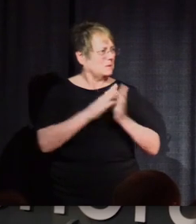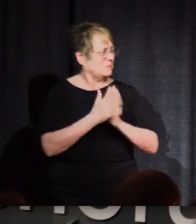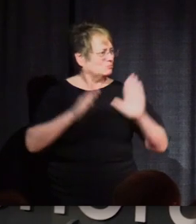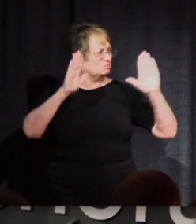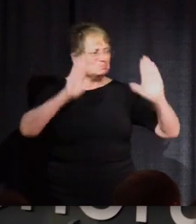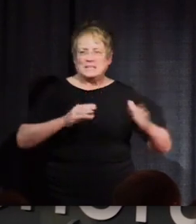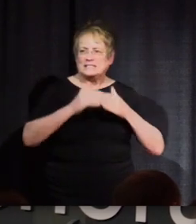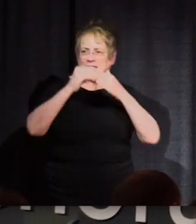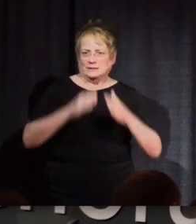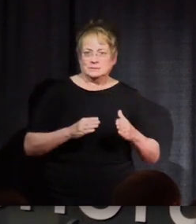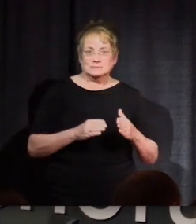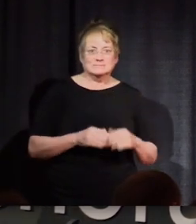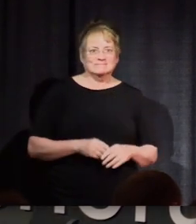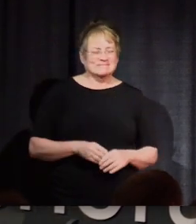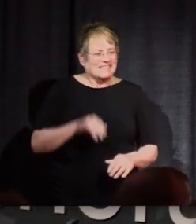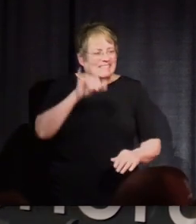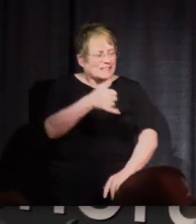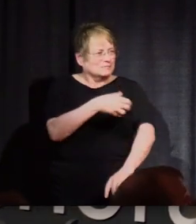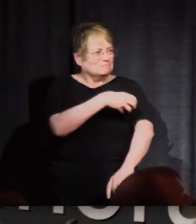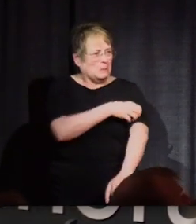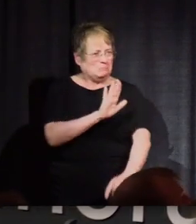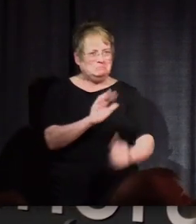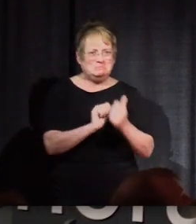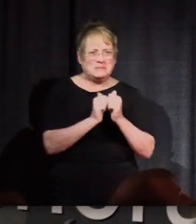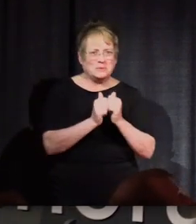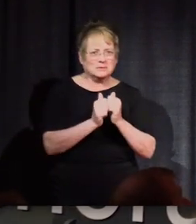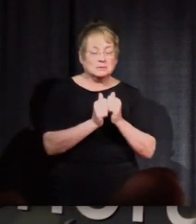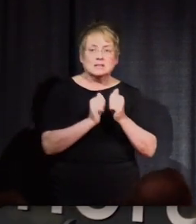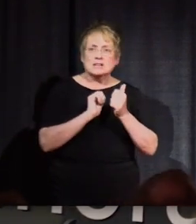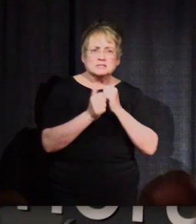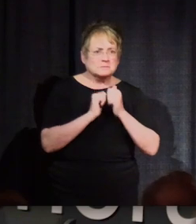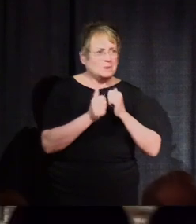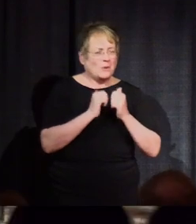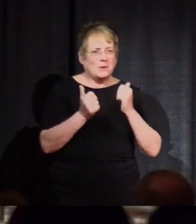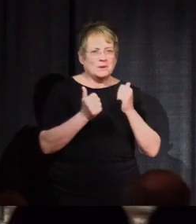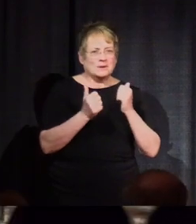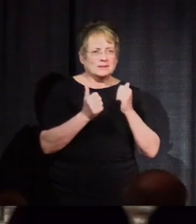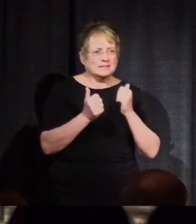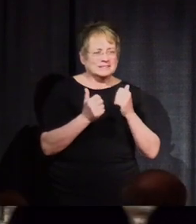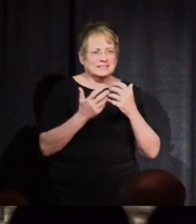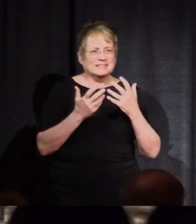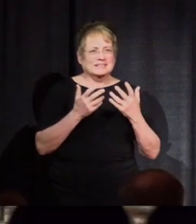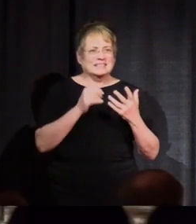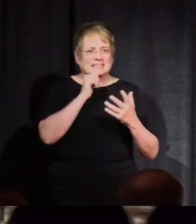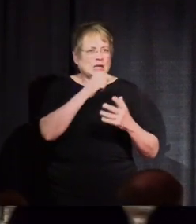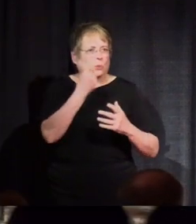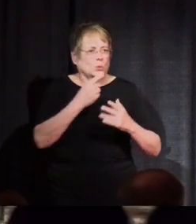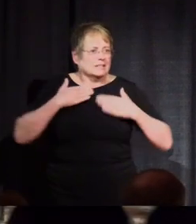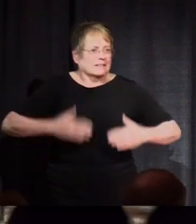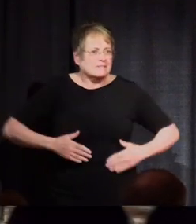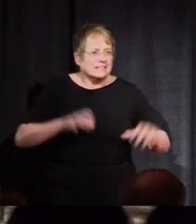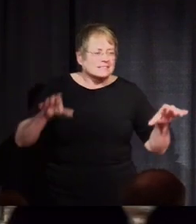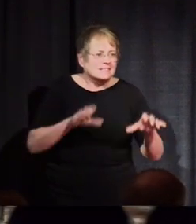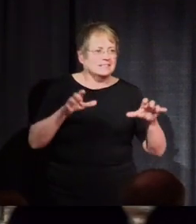way this is the power of sport sport is so much more than a physical activity